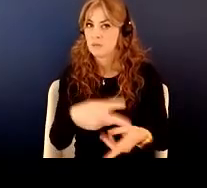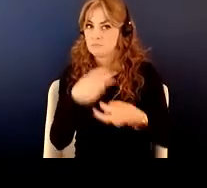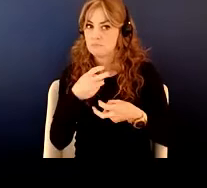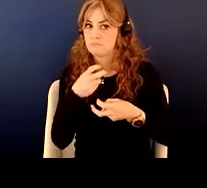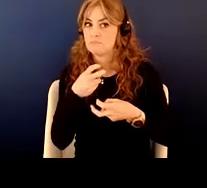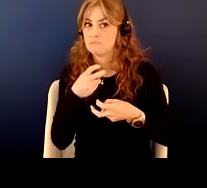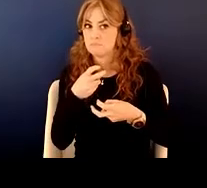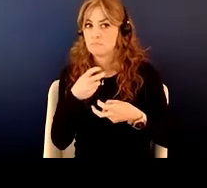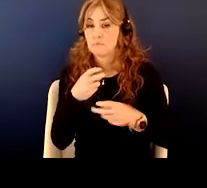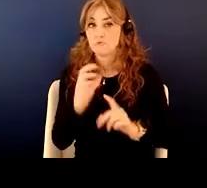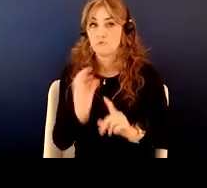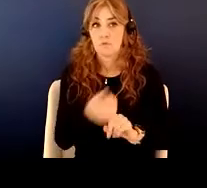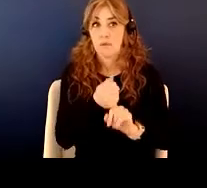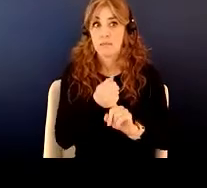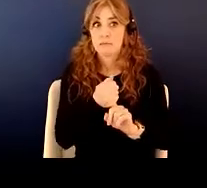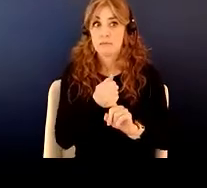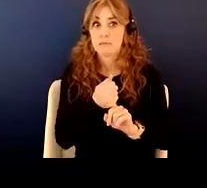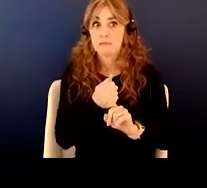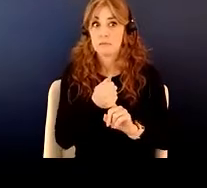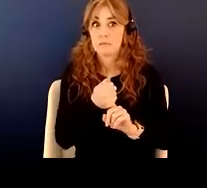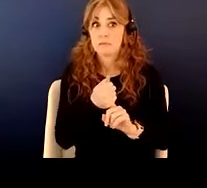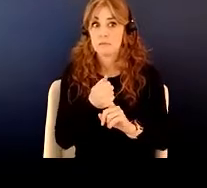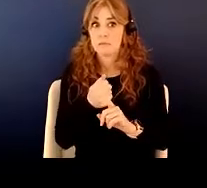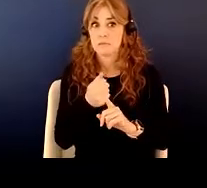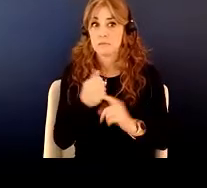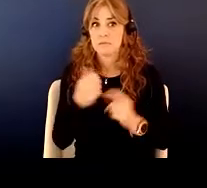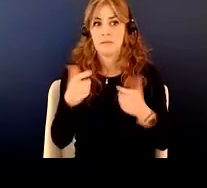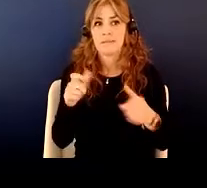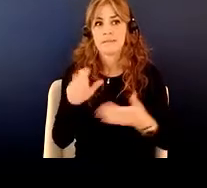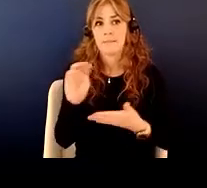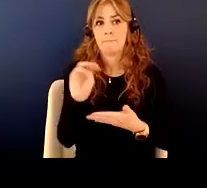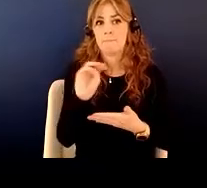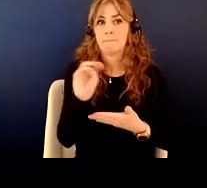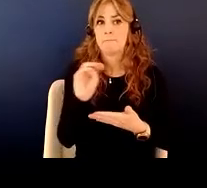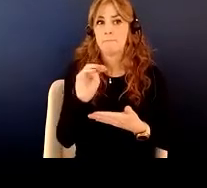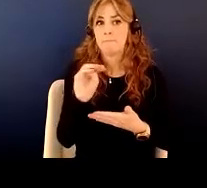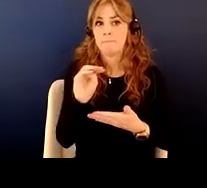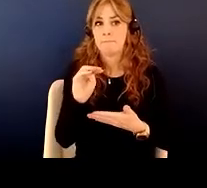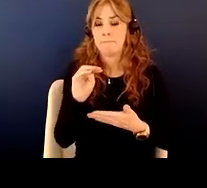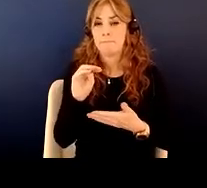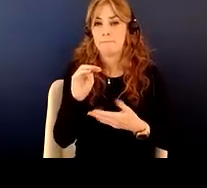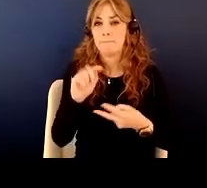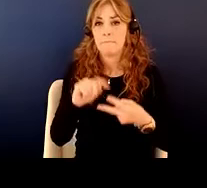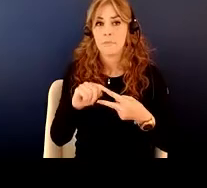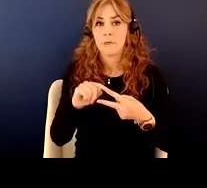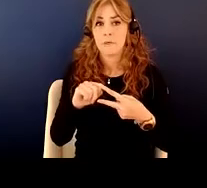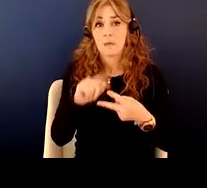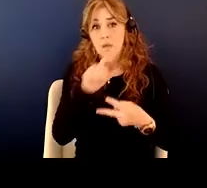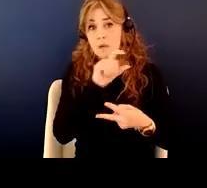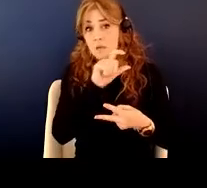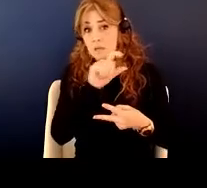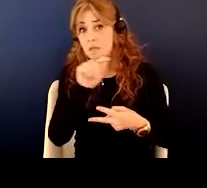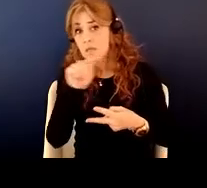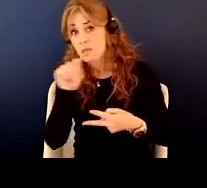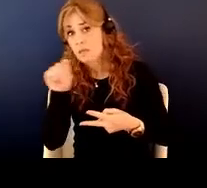underneath arrests, it says there's a large capital M there, and if we go all the way over to the